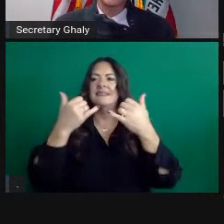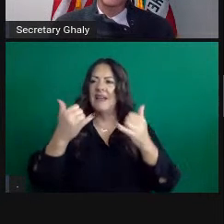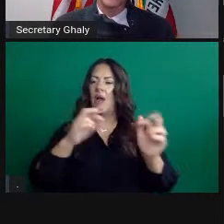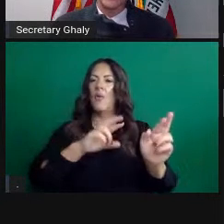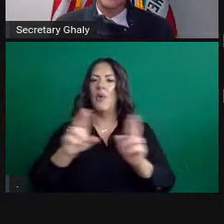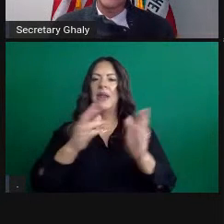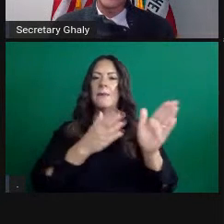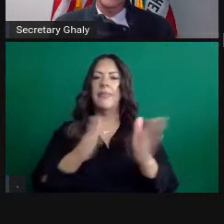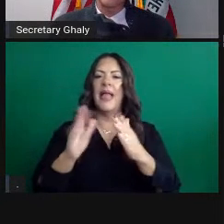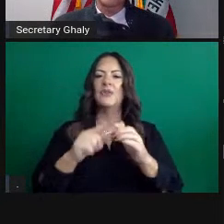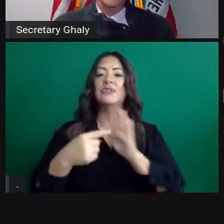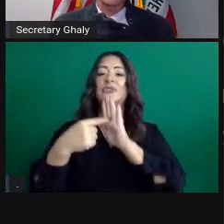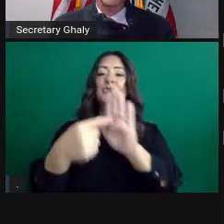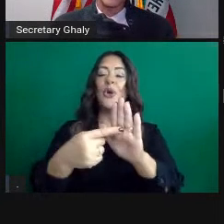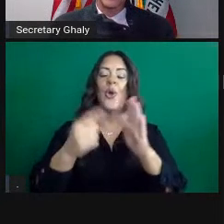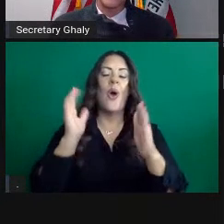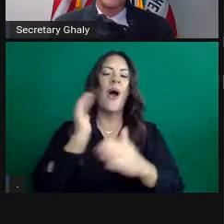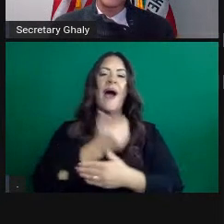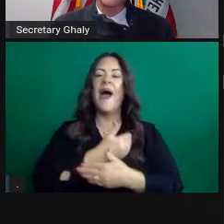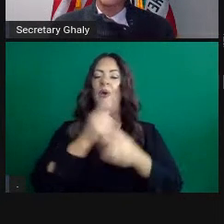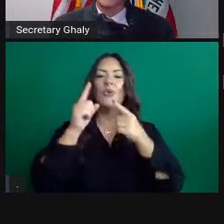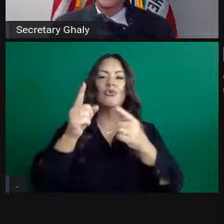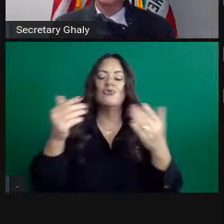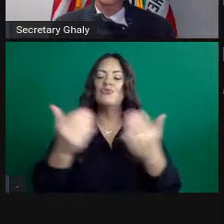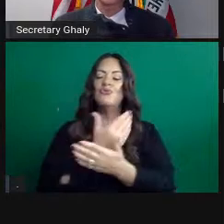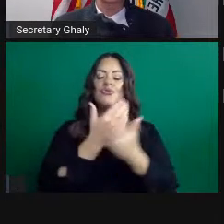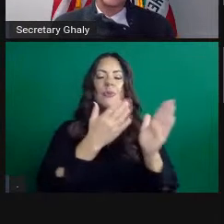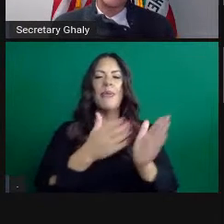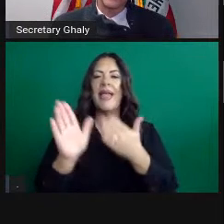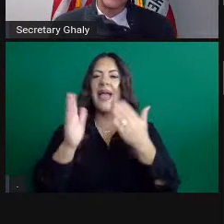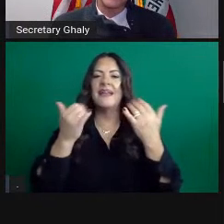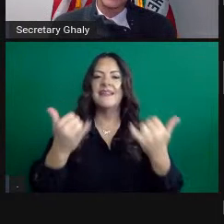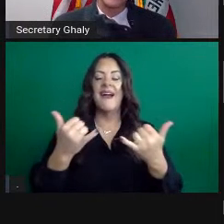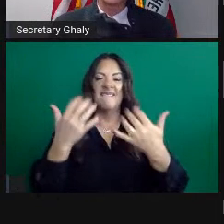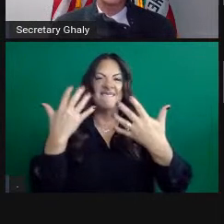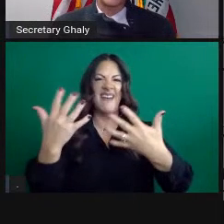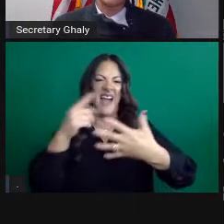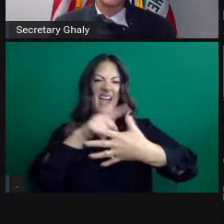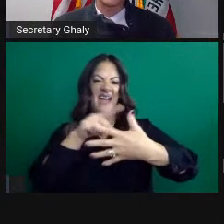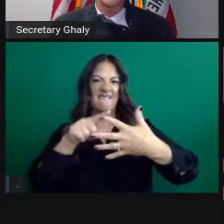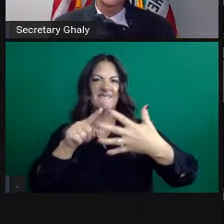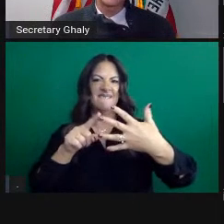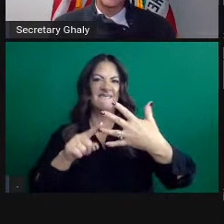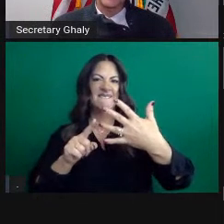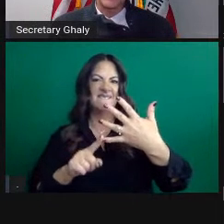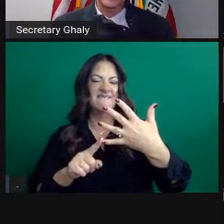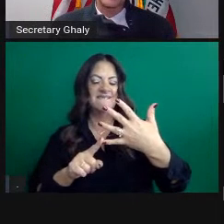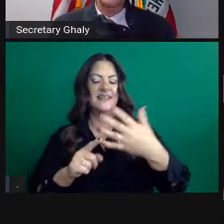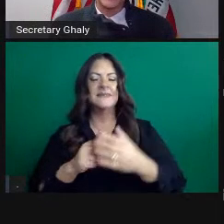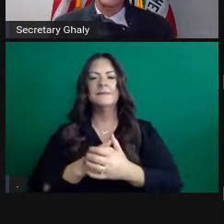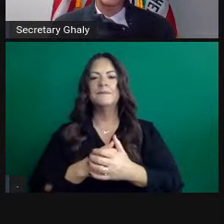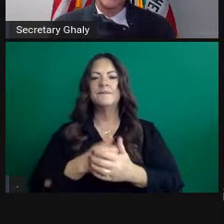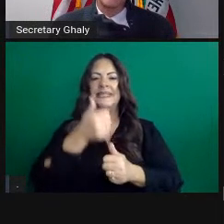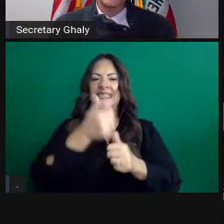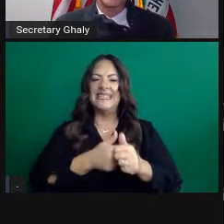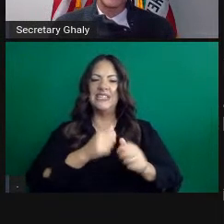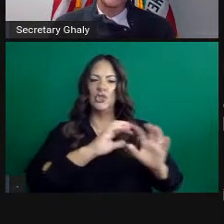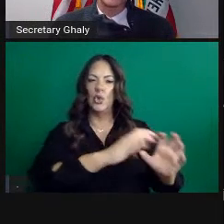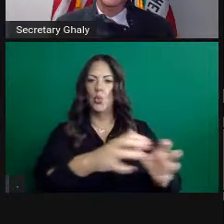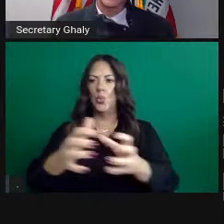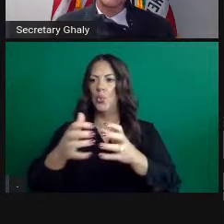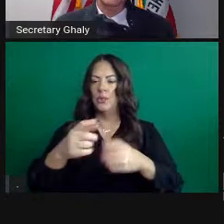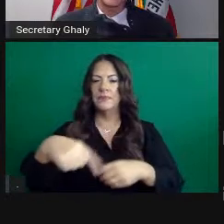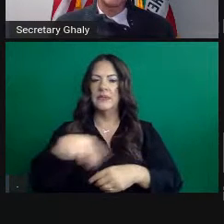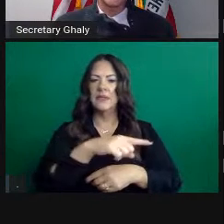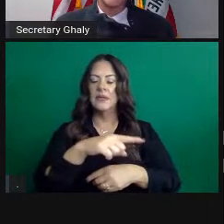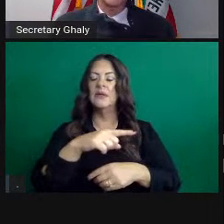going to share today. We'll focus on these 5 bold areas. Each of our stakeholder advisory members are